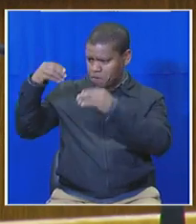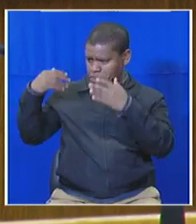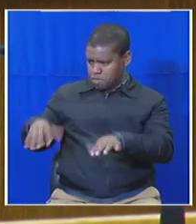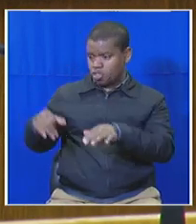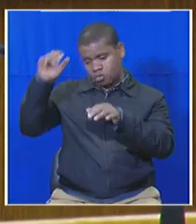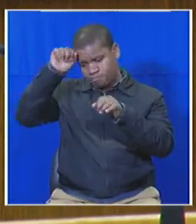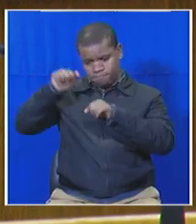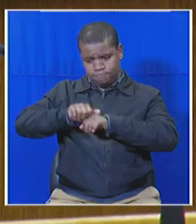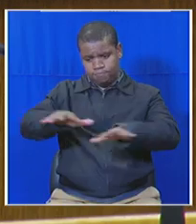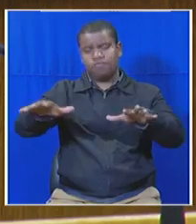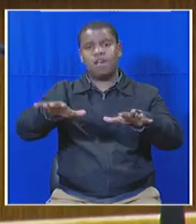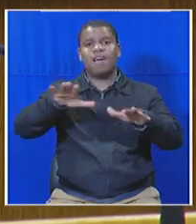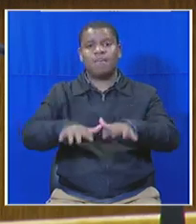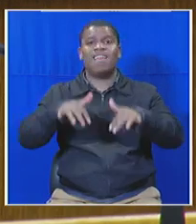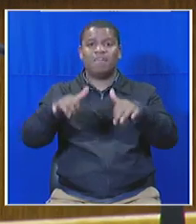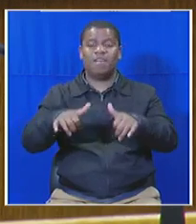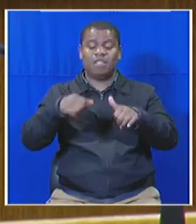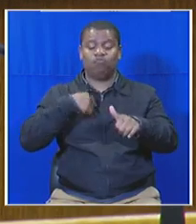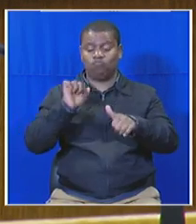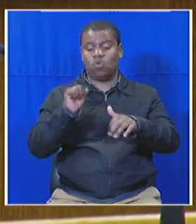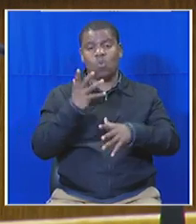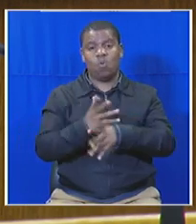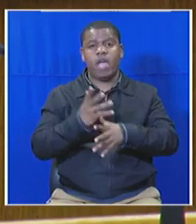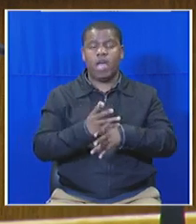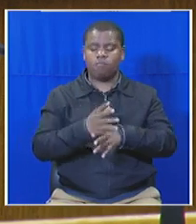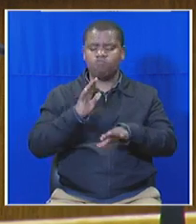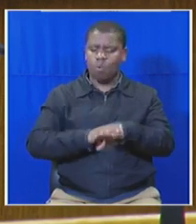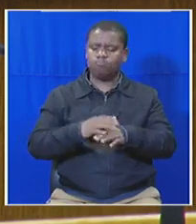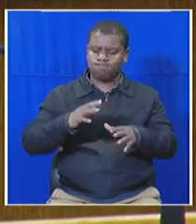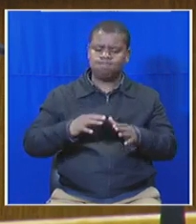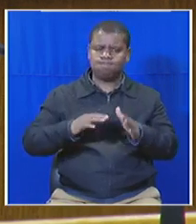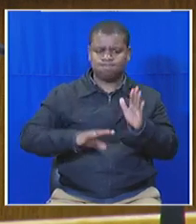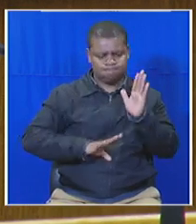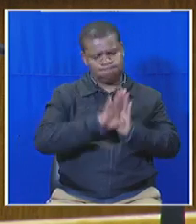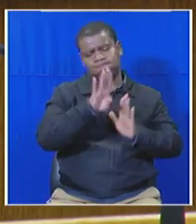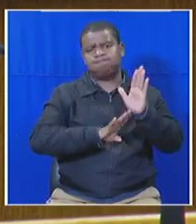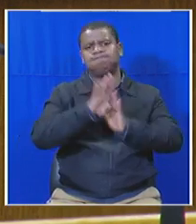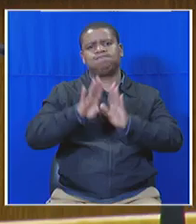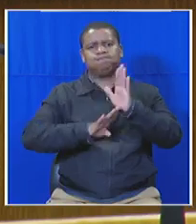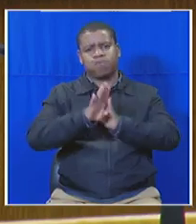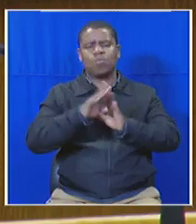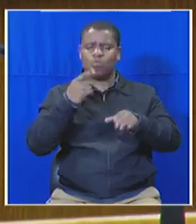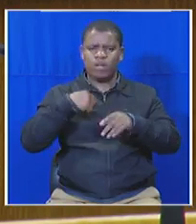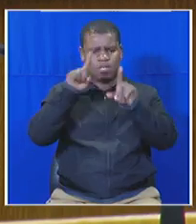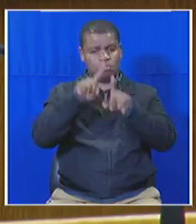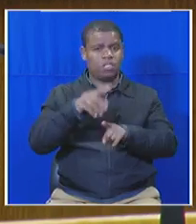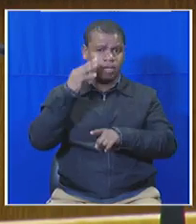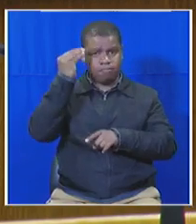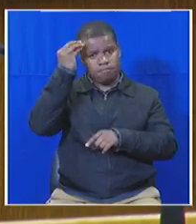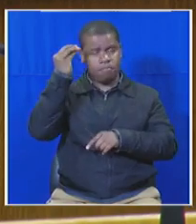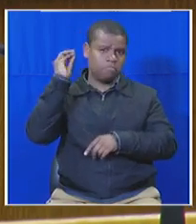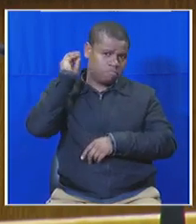experience for the development of the work of Parliament. We hold special memories of him, unique in